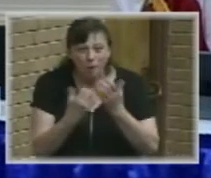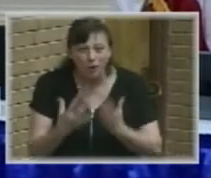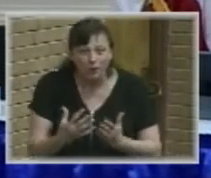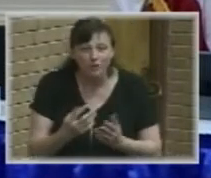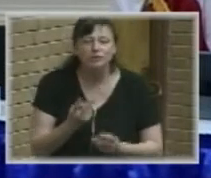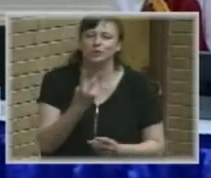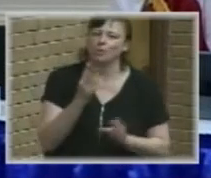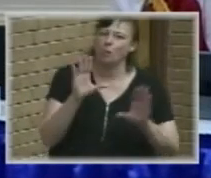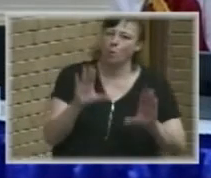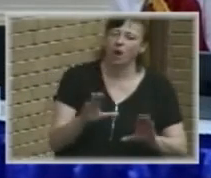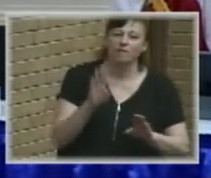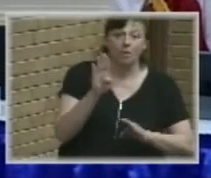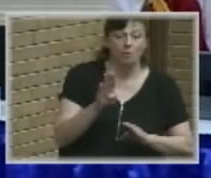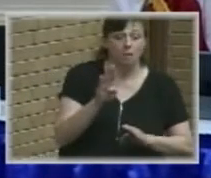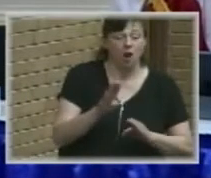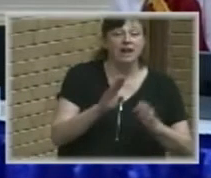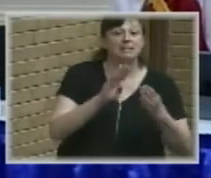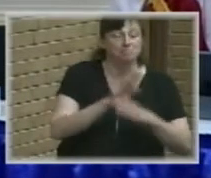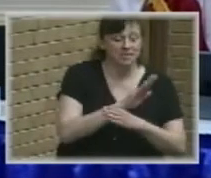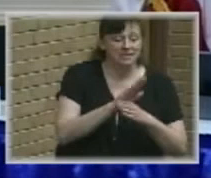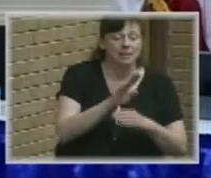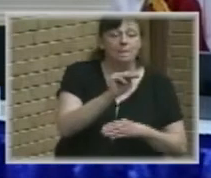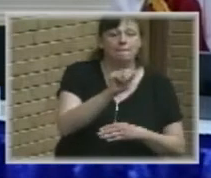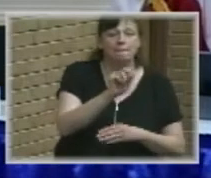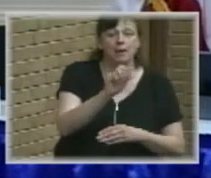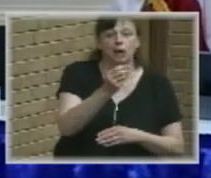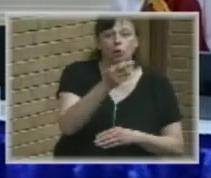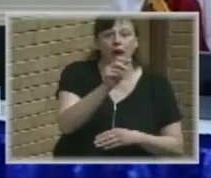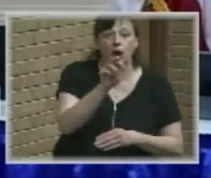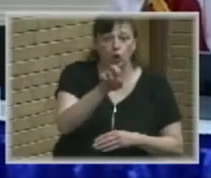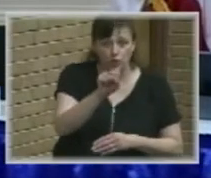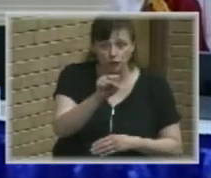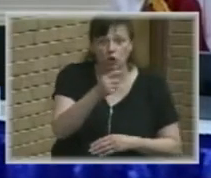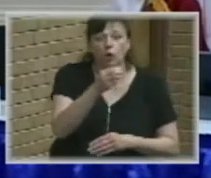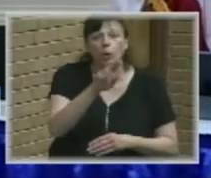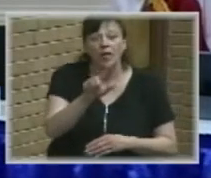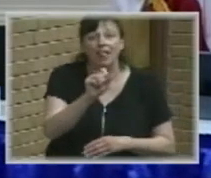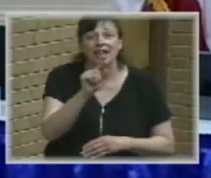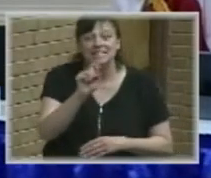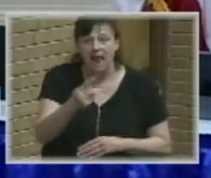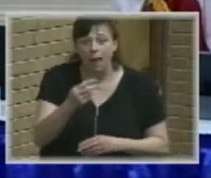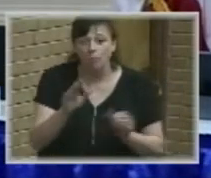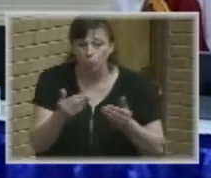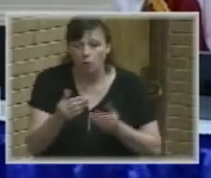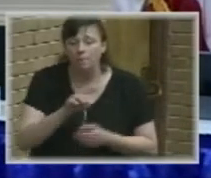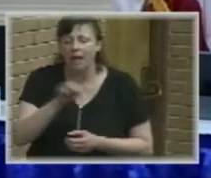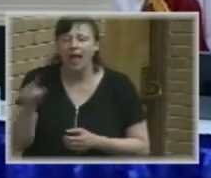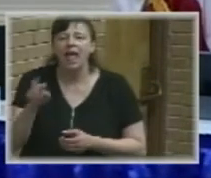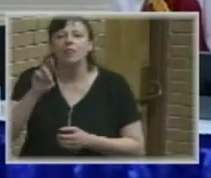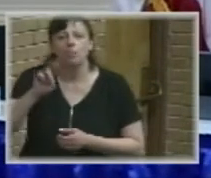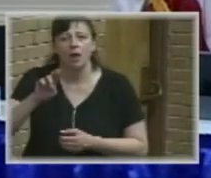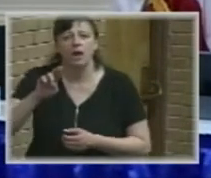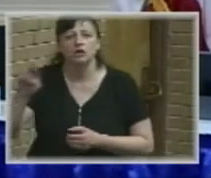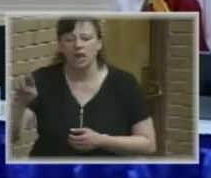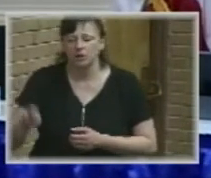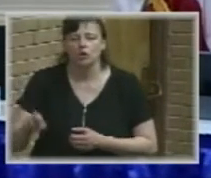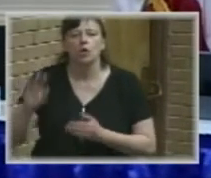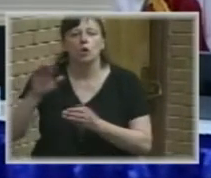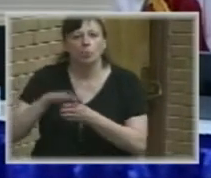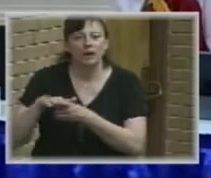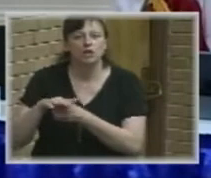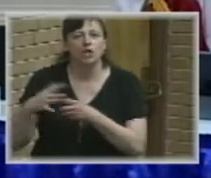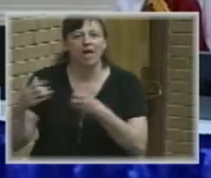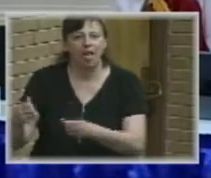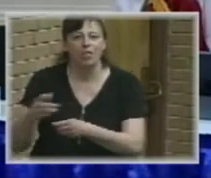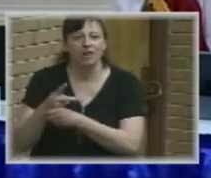Brighton businesses, McGregor's Grill and Tap Room, and the Rochester Regional Health Immediate Care Center,